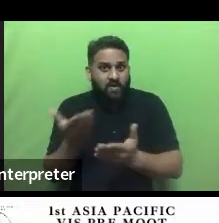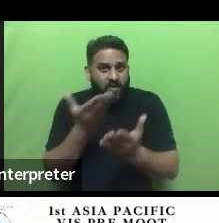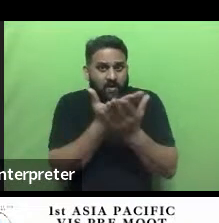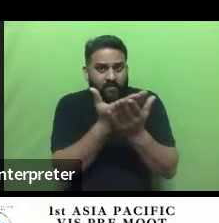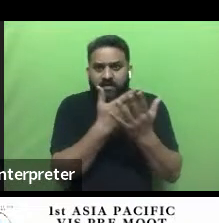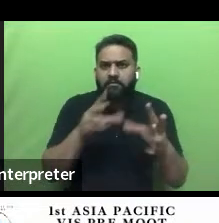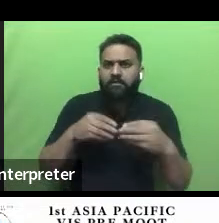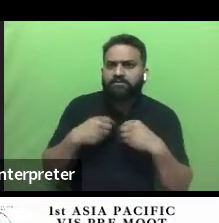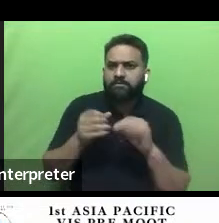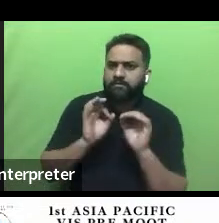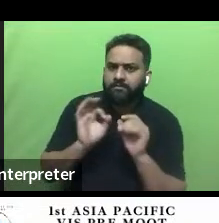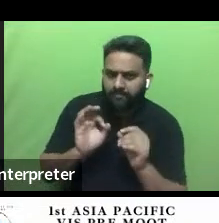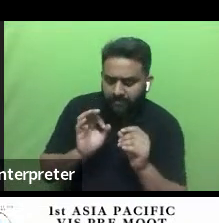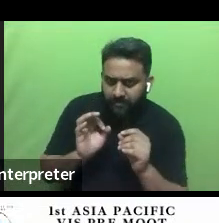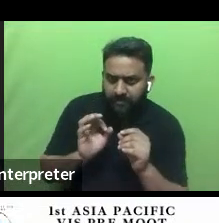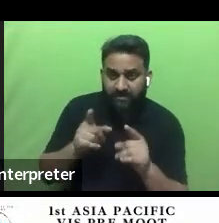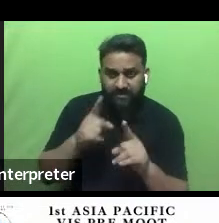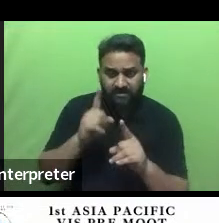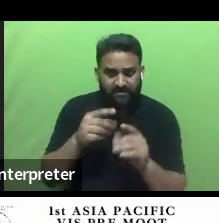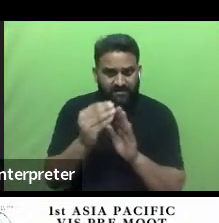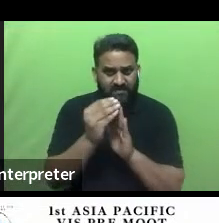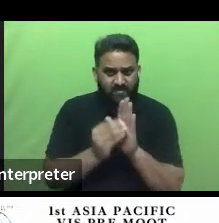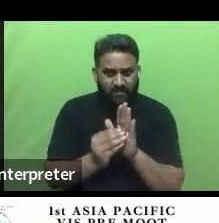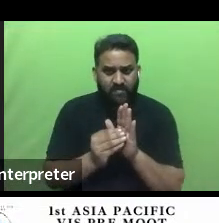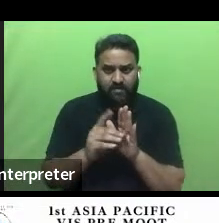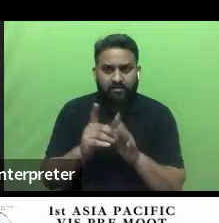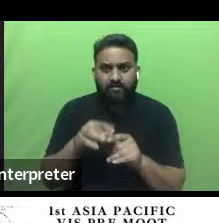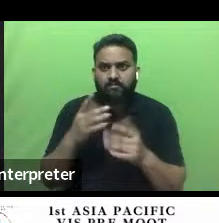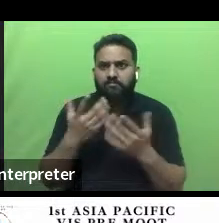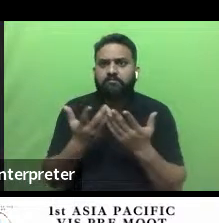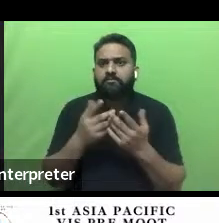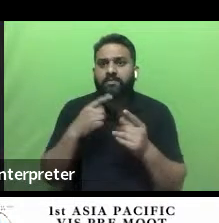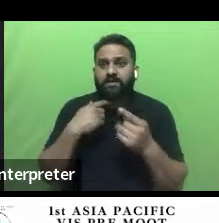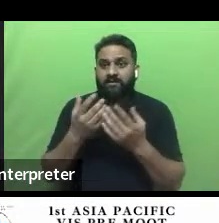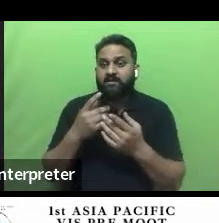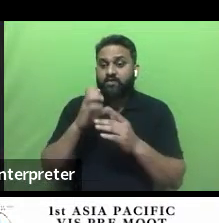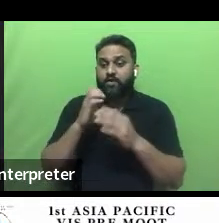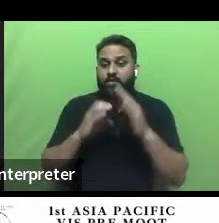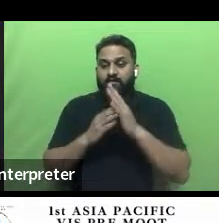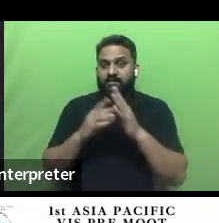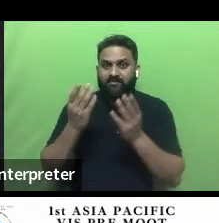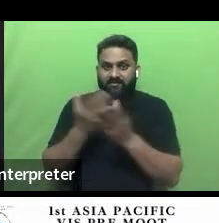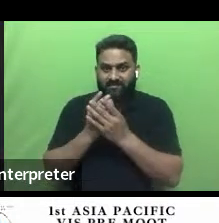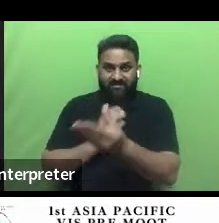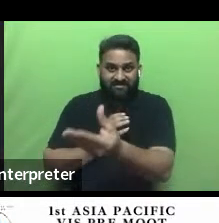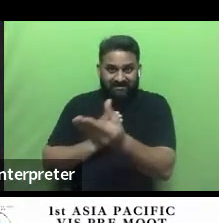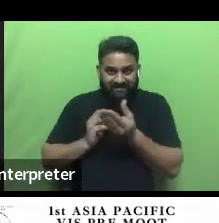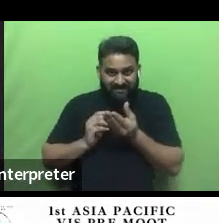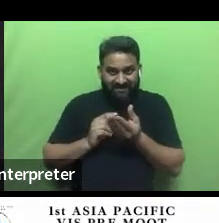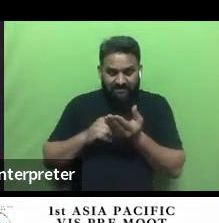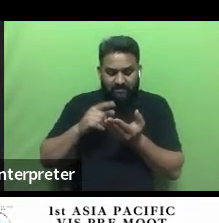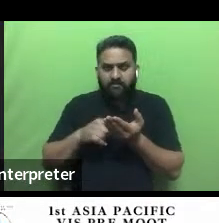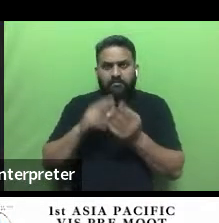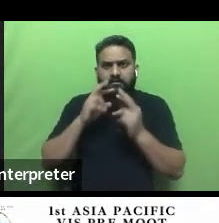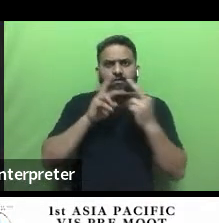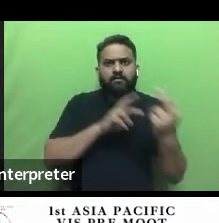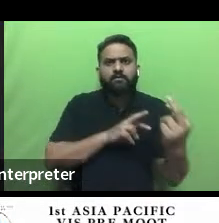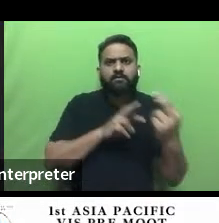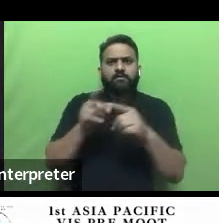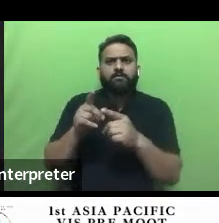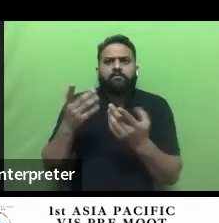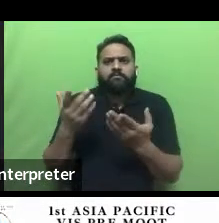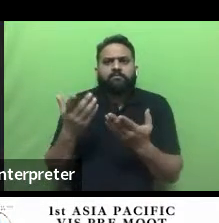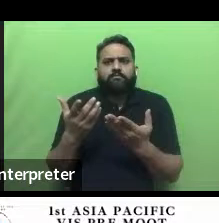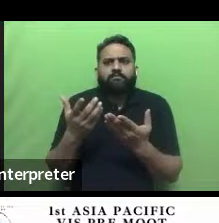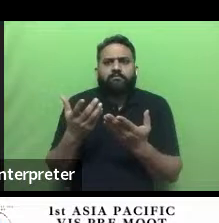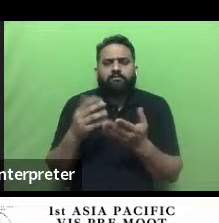of the tribunal, it must be noted that at no point after receiving the contract documents did the respondent communicate its assent